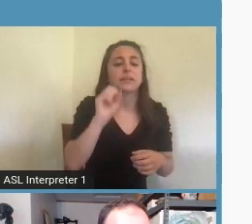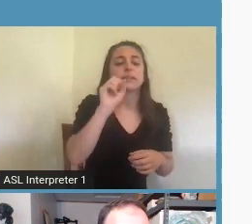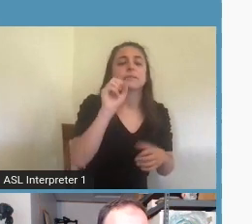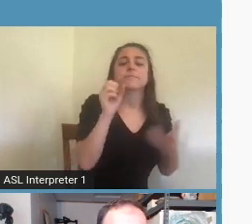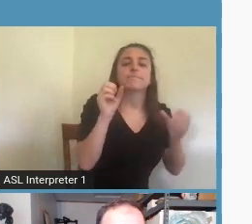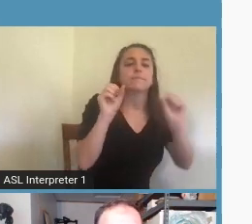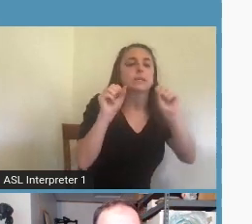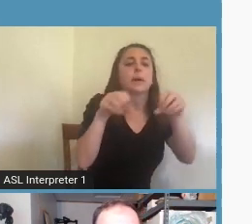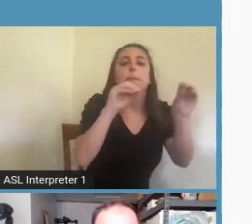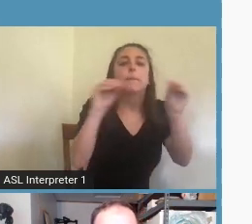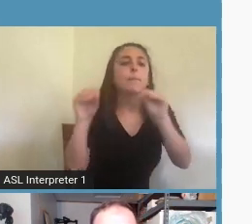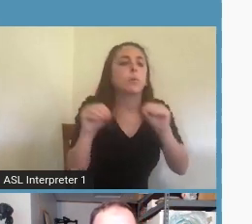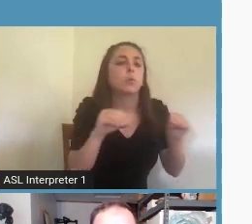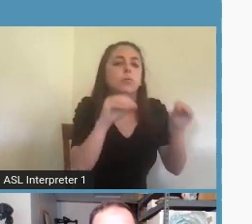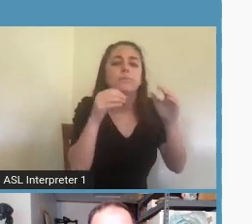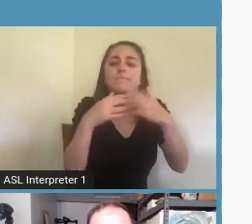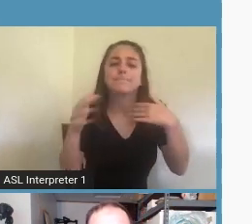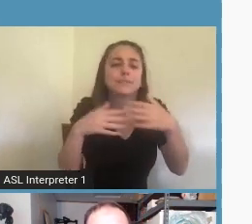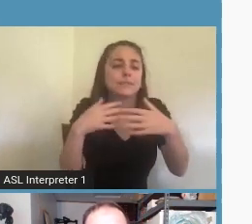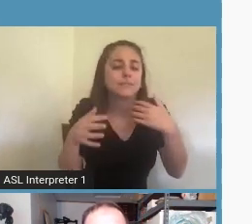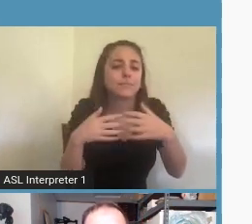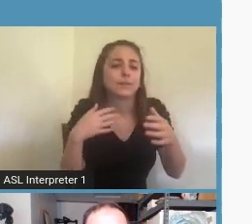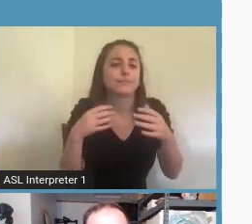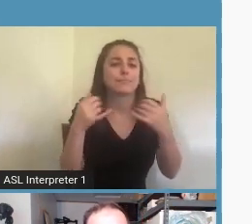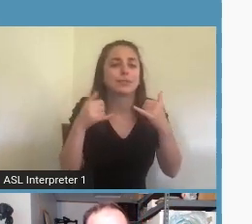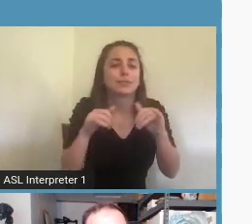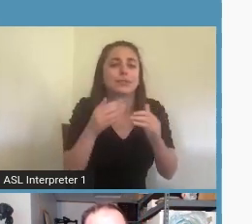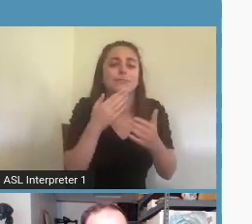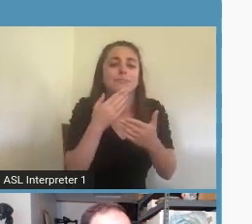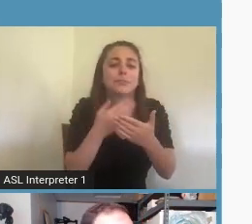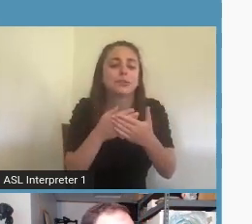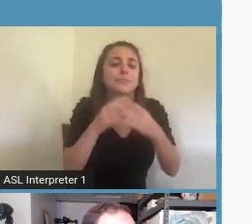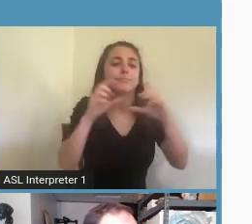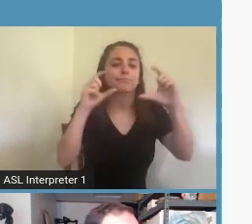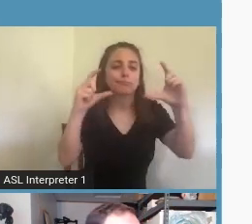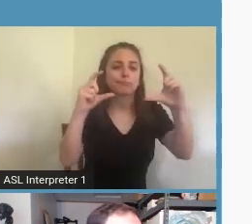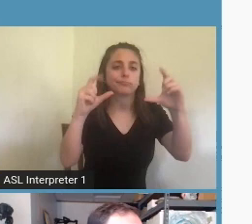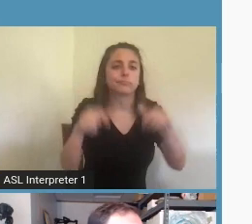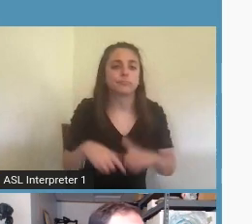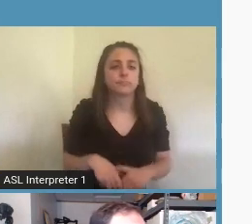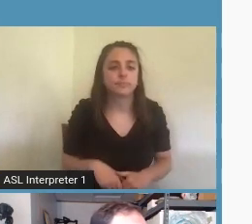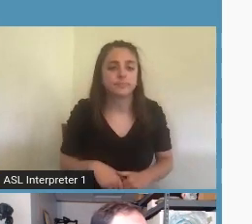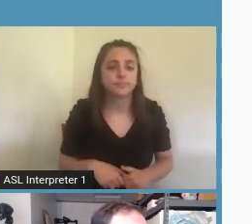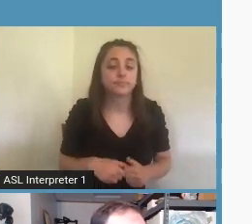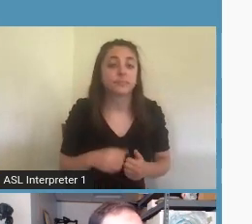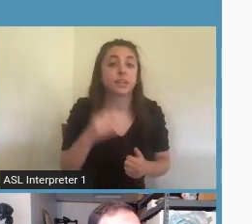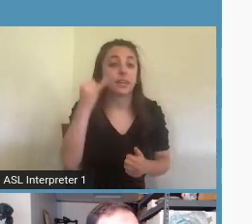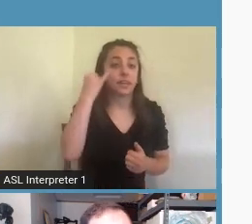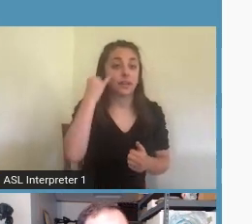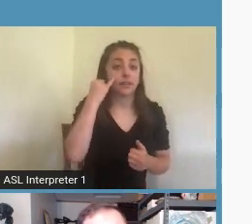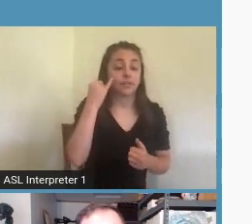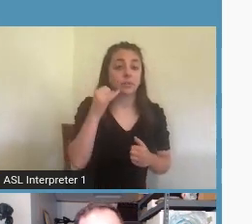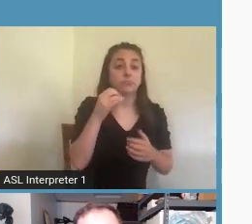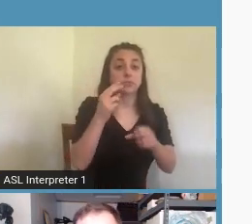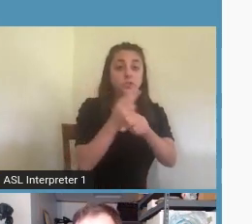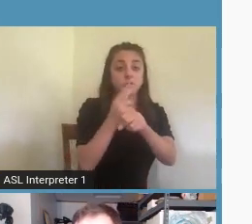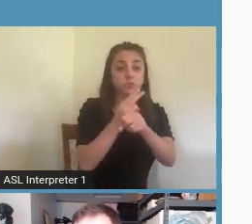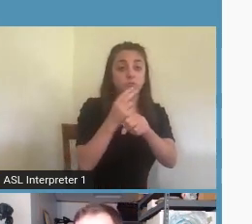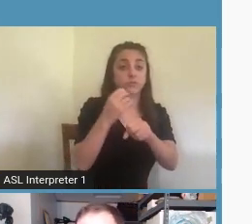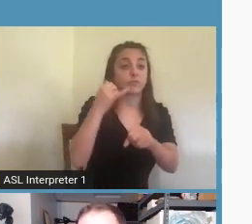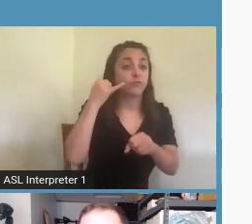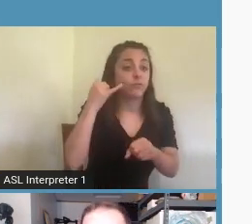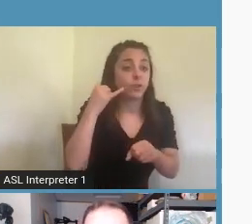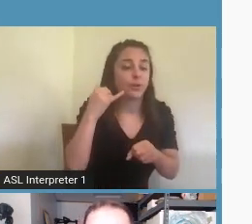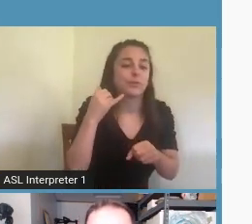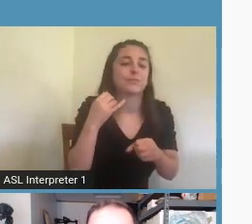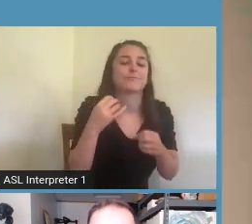down, and if you can throw your cell phone into one of these, then your video is going to look smooth. So